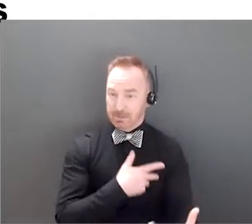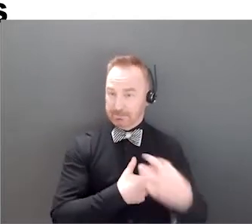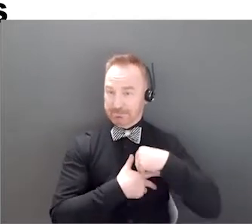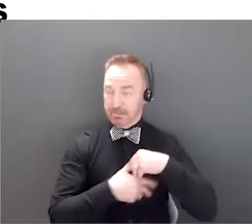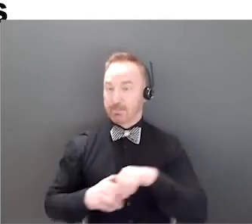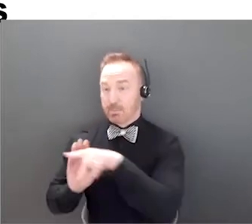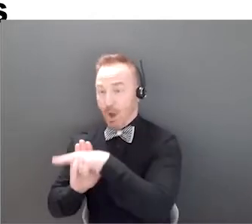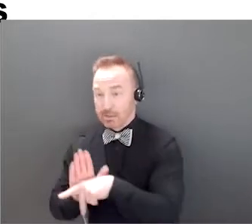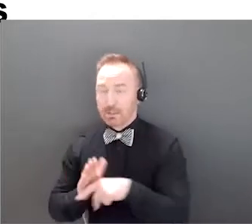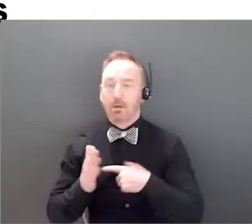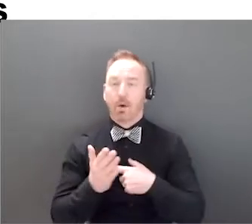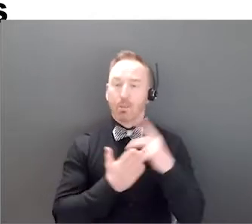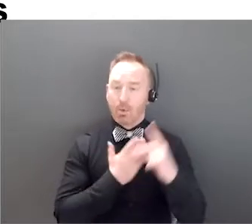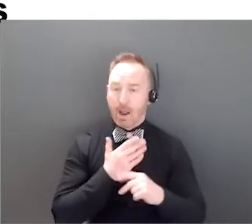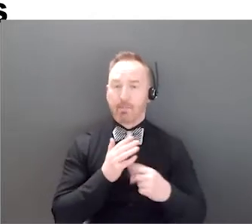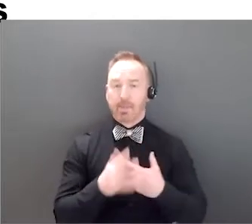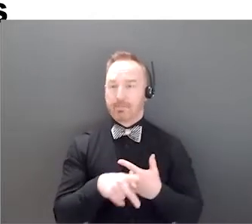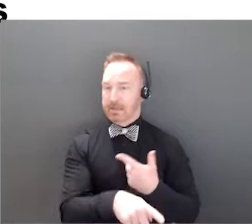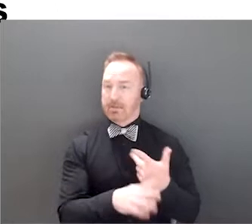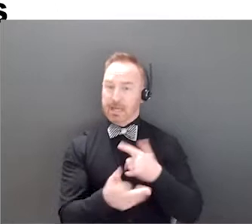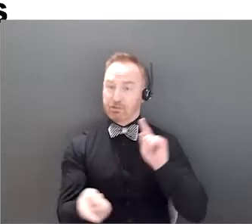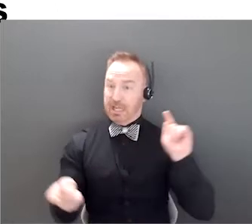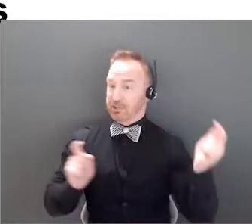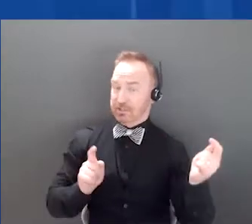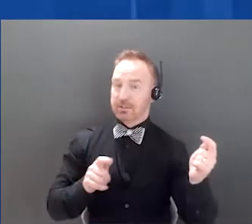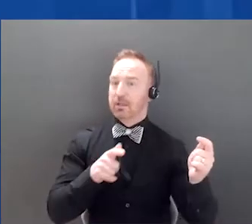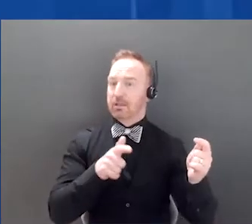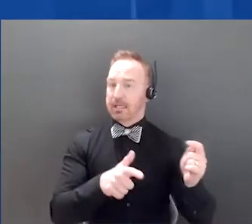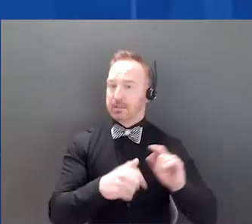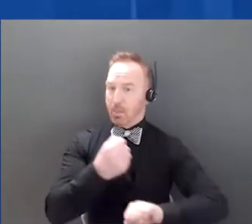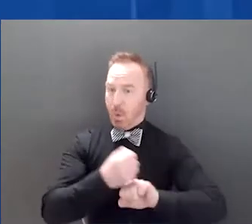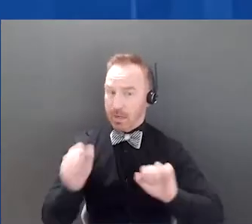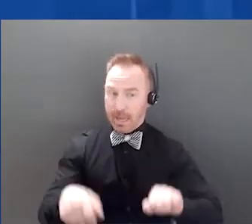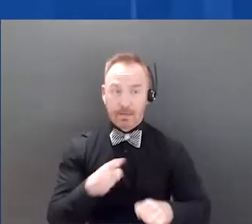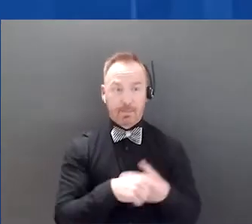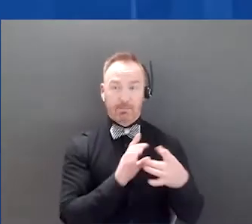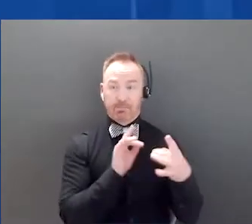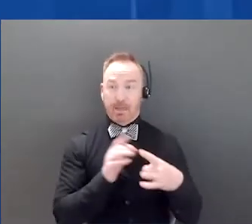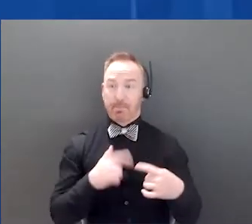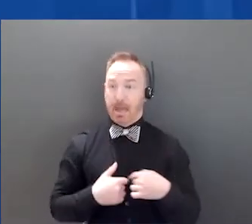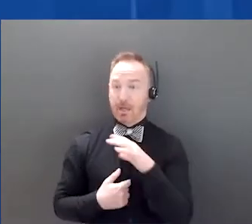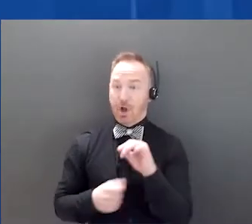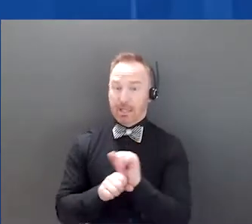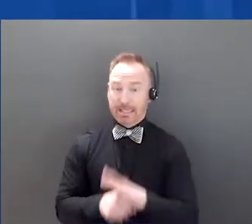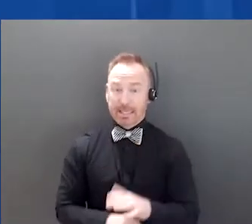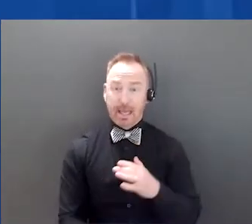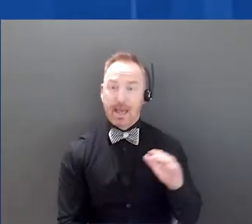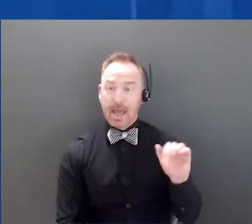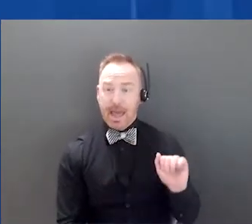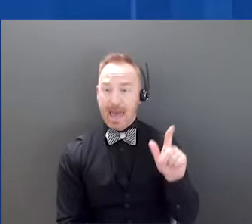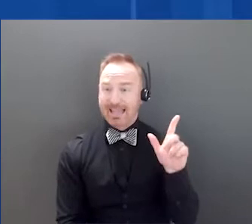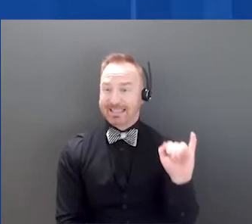programs that could be resilient to these changes. And so with that being said, I'd like to now introduce my colleague, Ali Shamaee, who